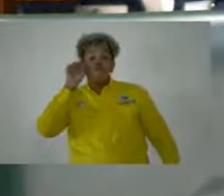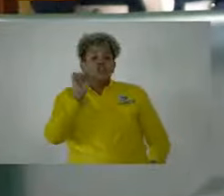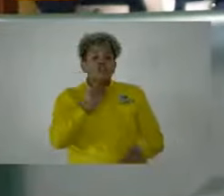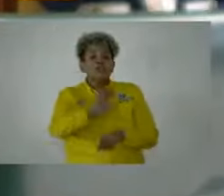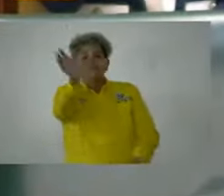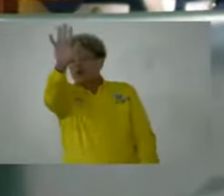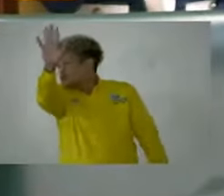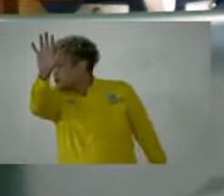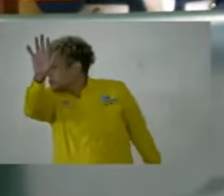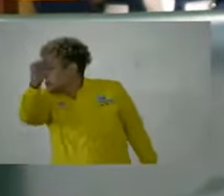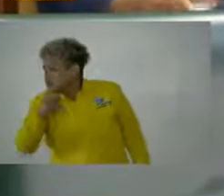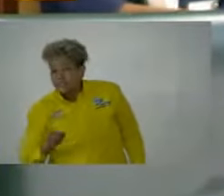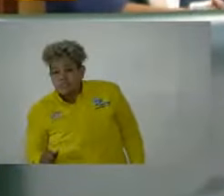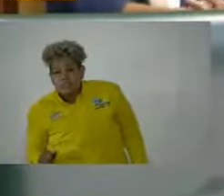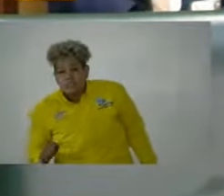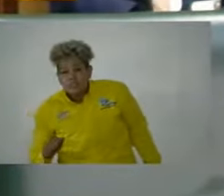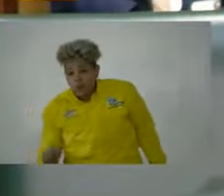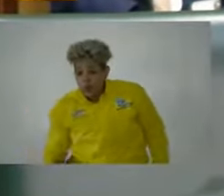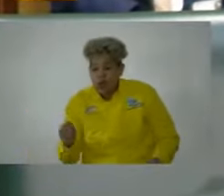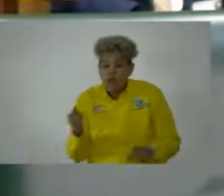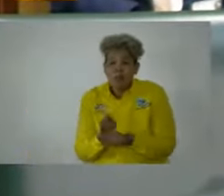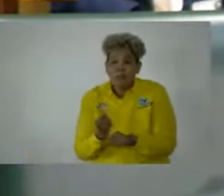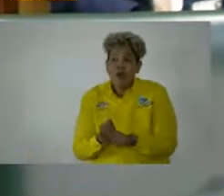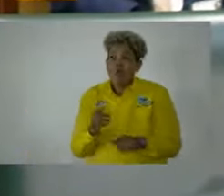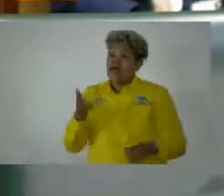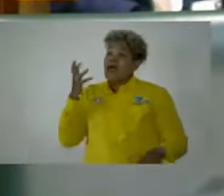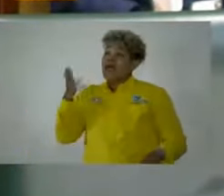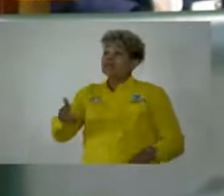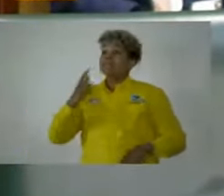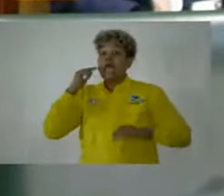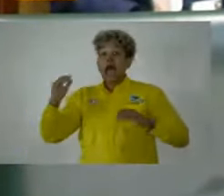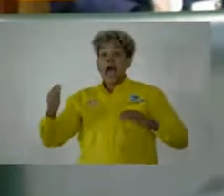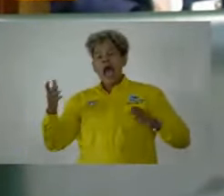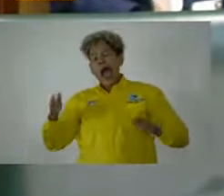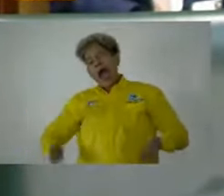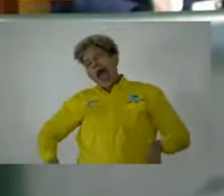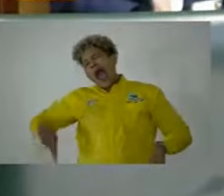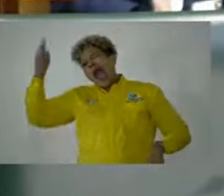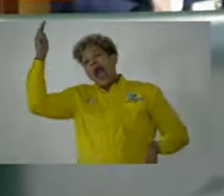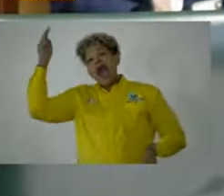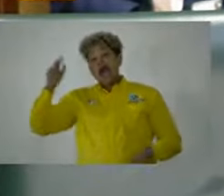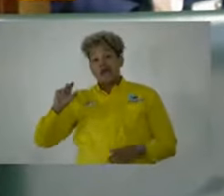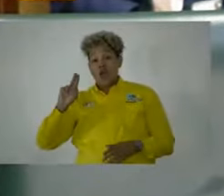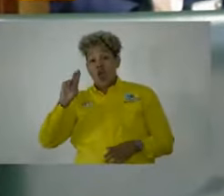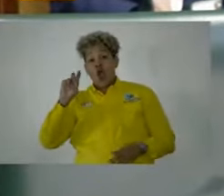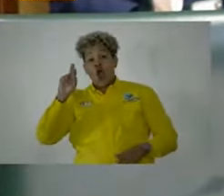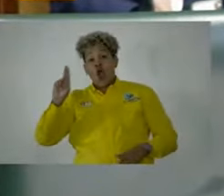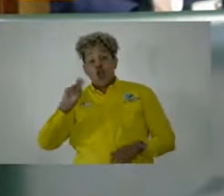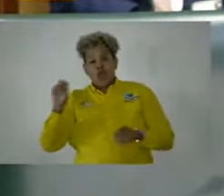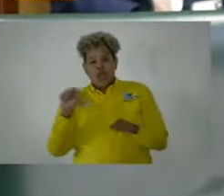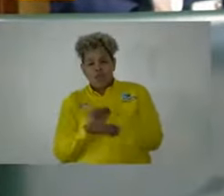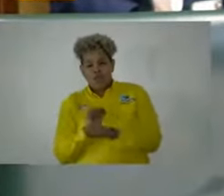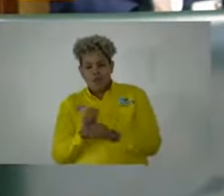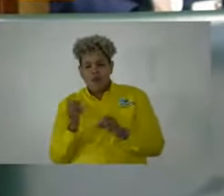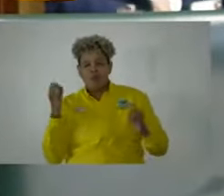job. Low unemployment exists alongside high underemployment, with hundreds of thousands of